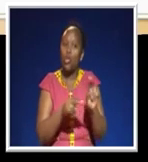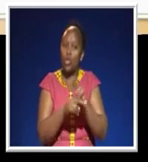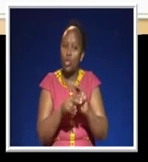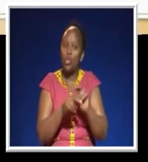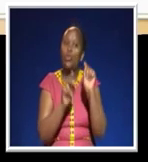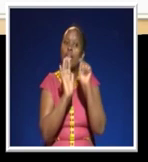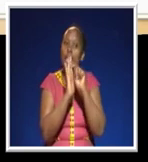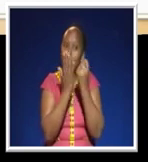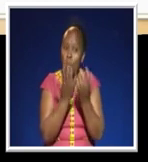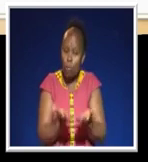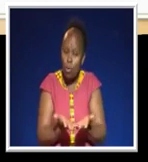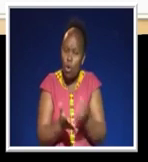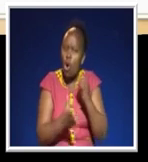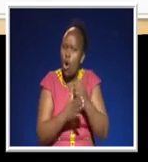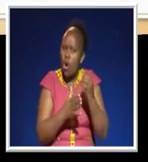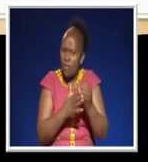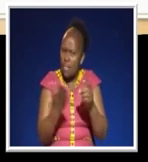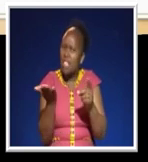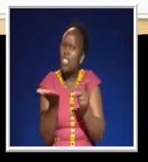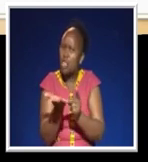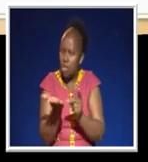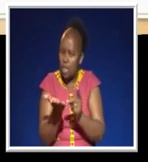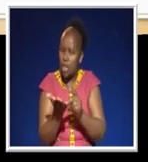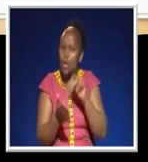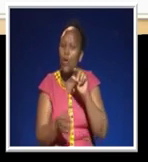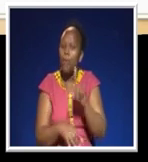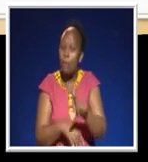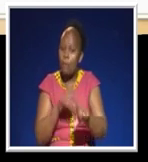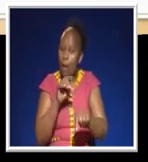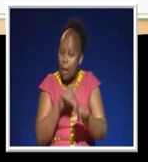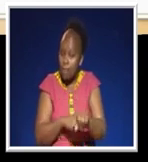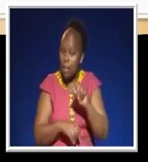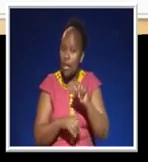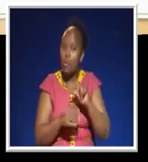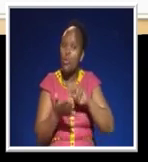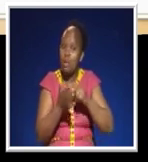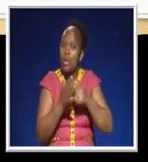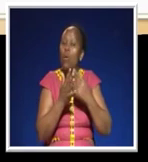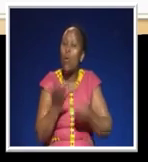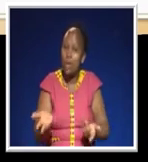textbook or even a dictionary to find the meaning of compost manure.